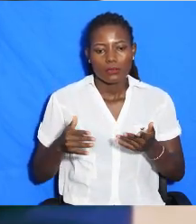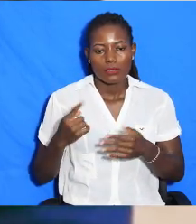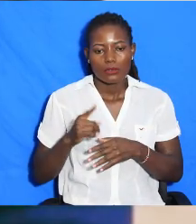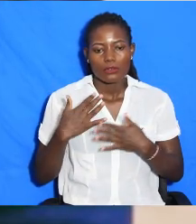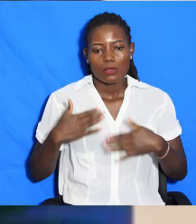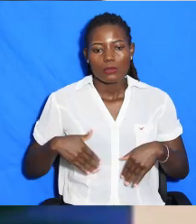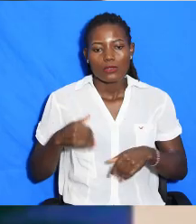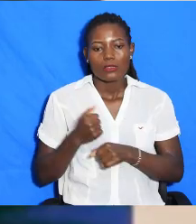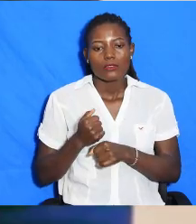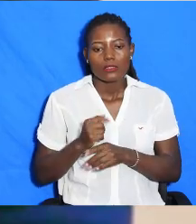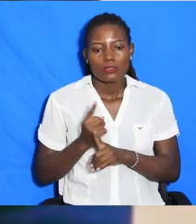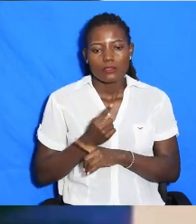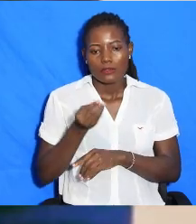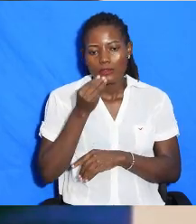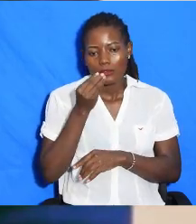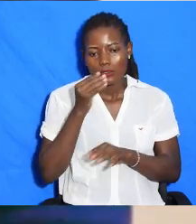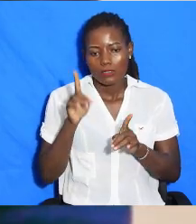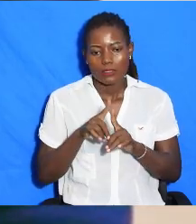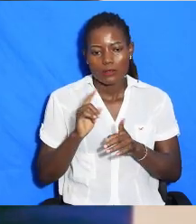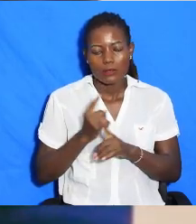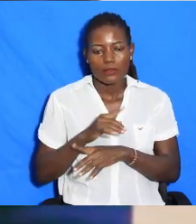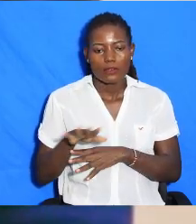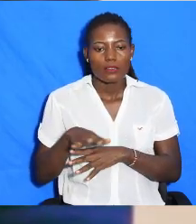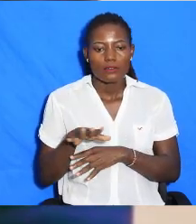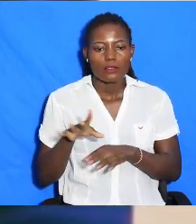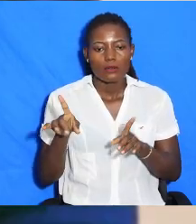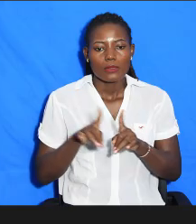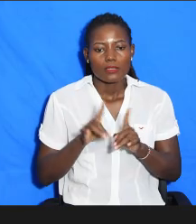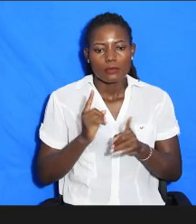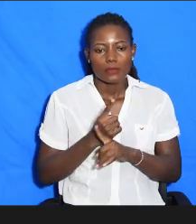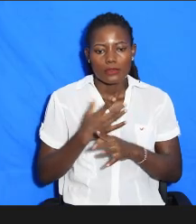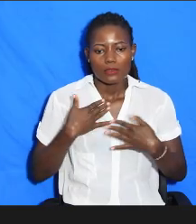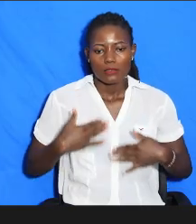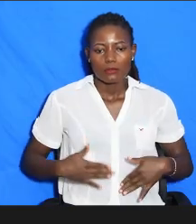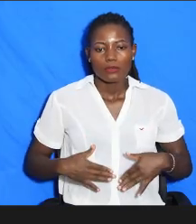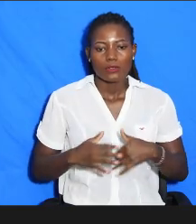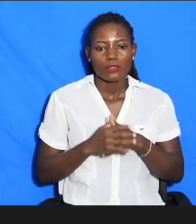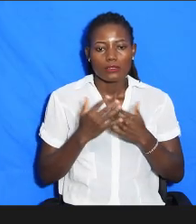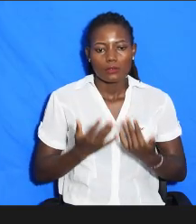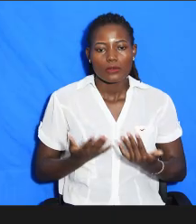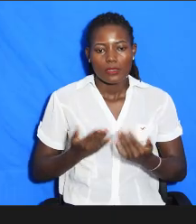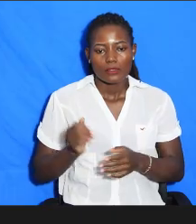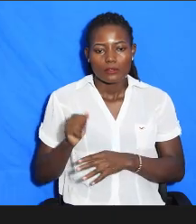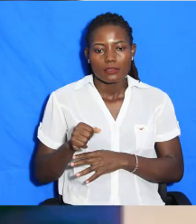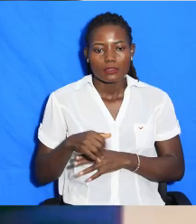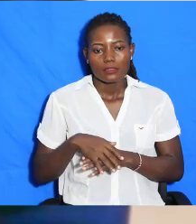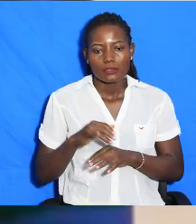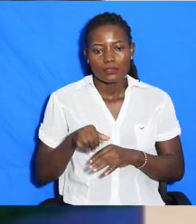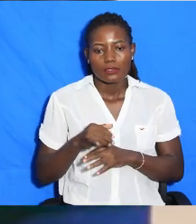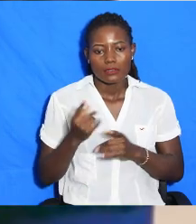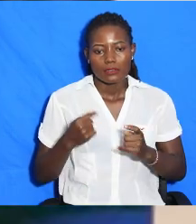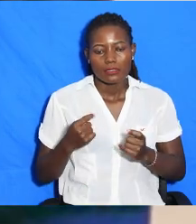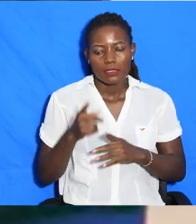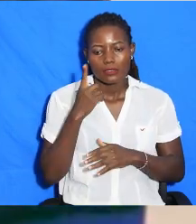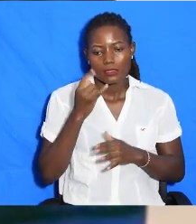different foods, with different environment, with different body weight. Mm, Yeah. mm. Yeah. So just try and see that or talk to